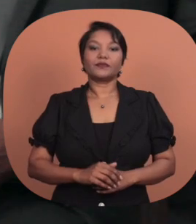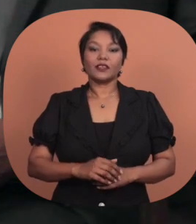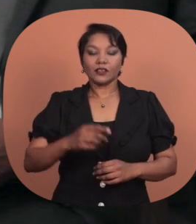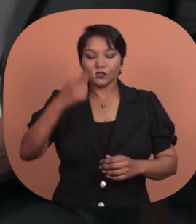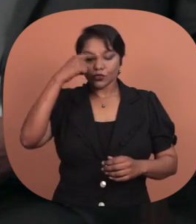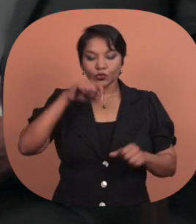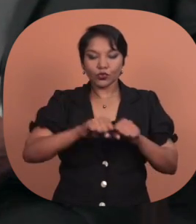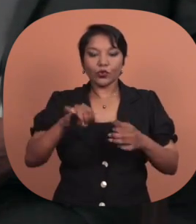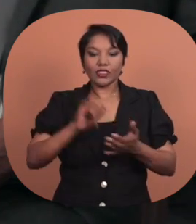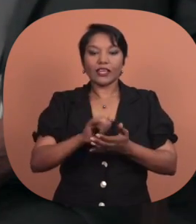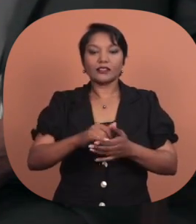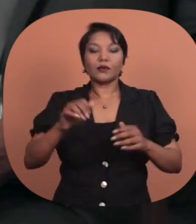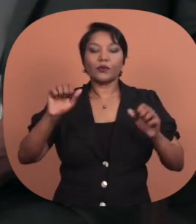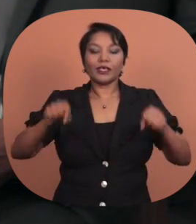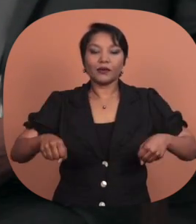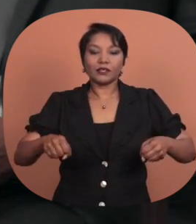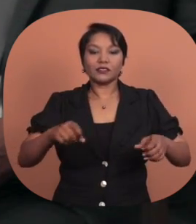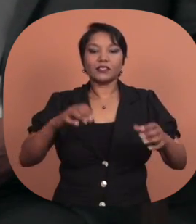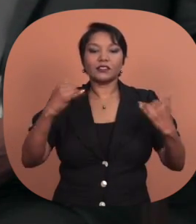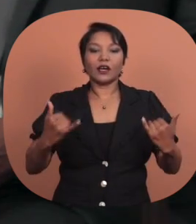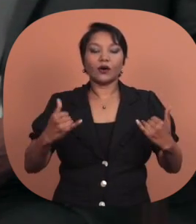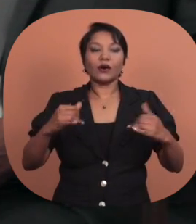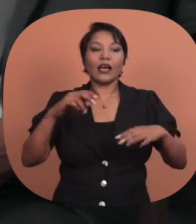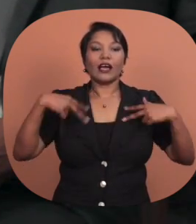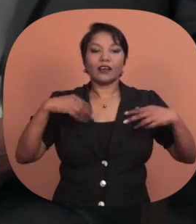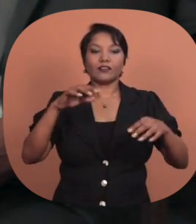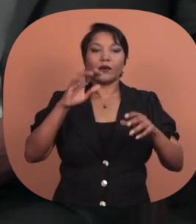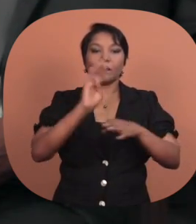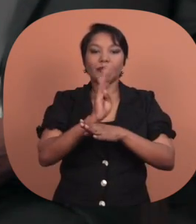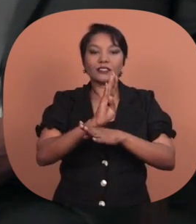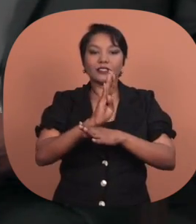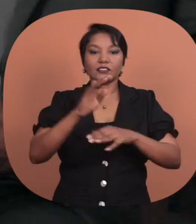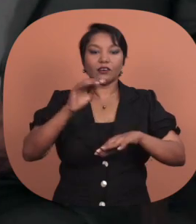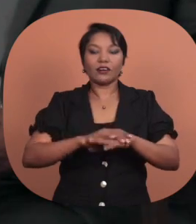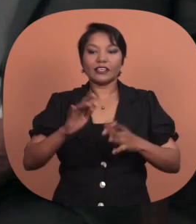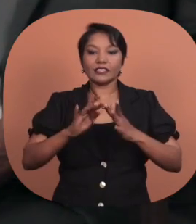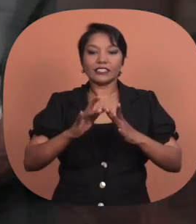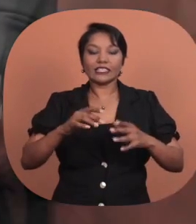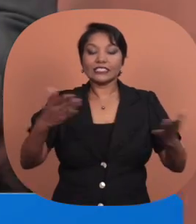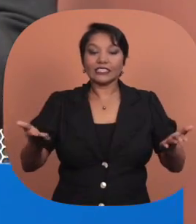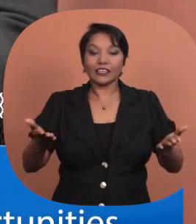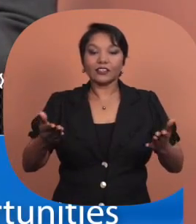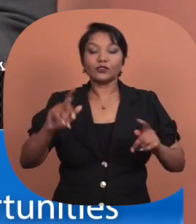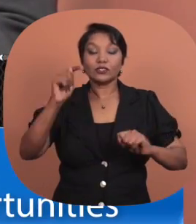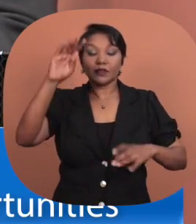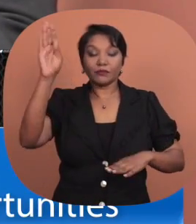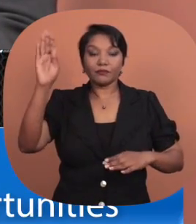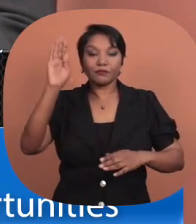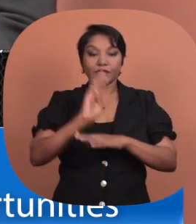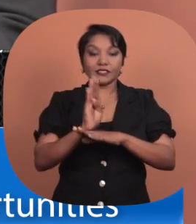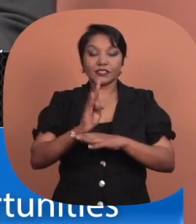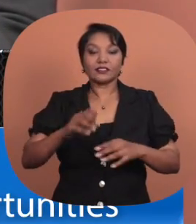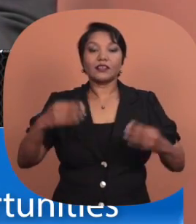like the Electronic Transaction Act, the Cybercrimes Act, the Proceeds of Crimes Act, and so forth. One of the